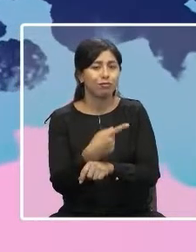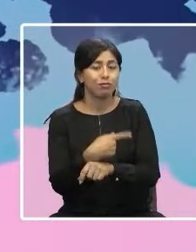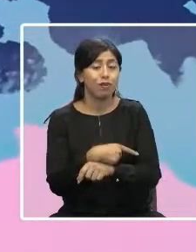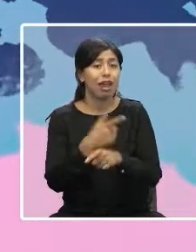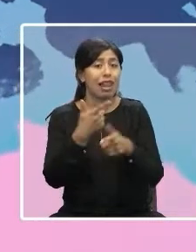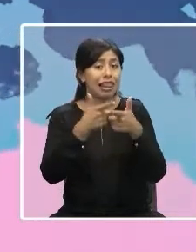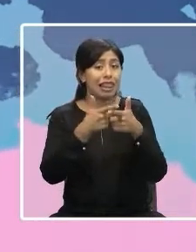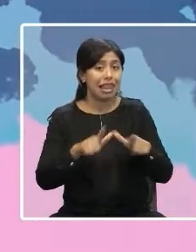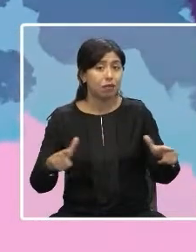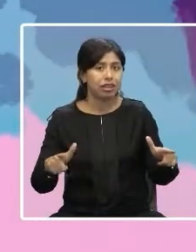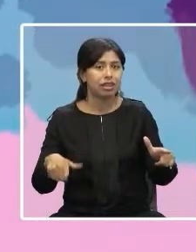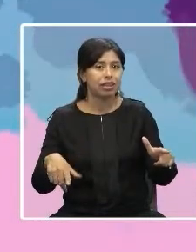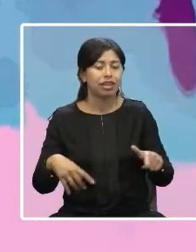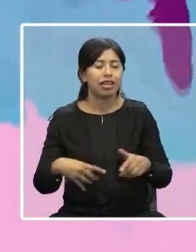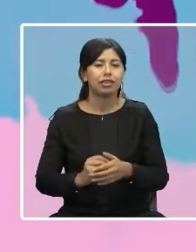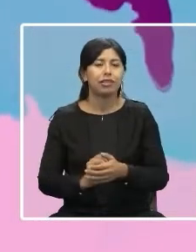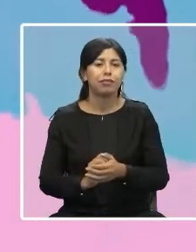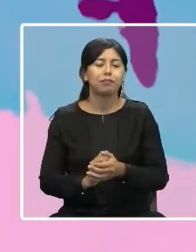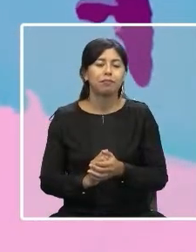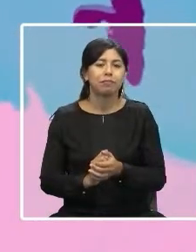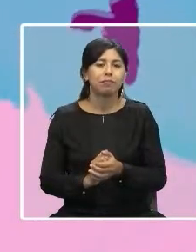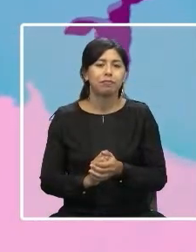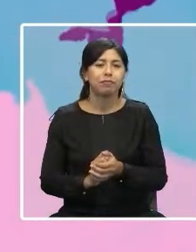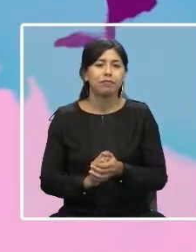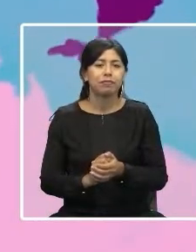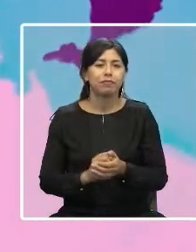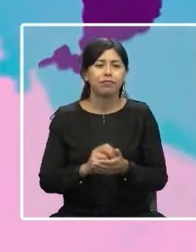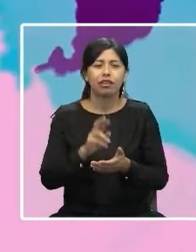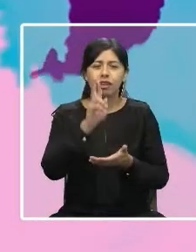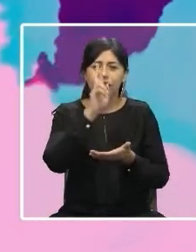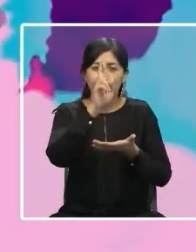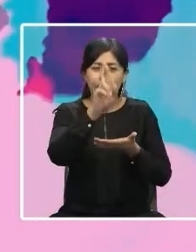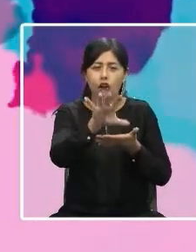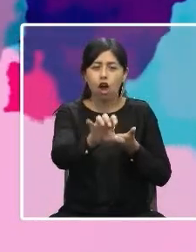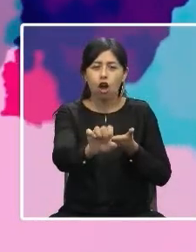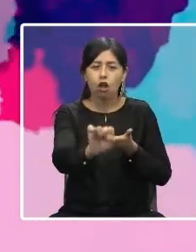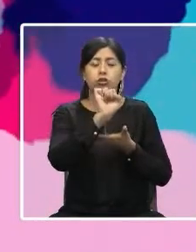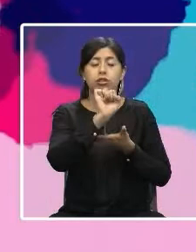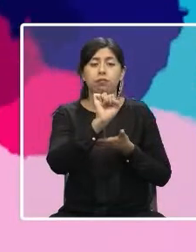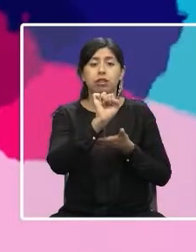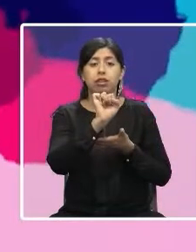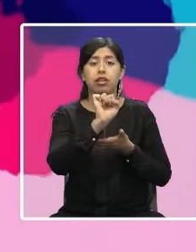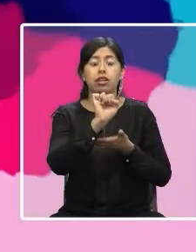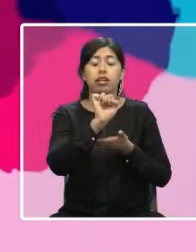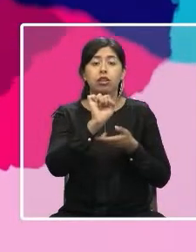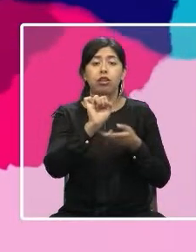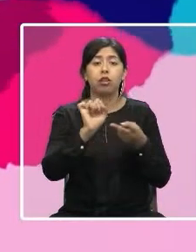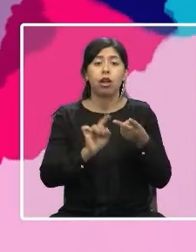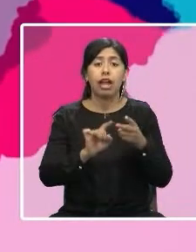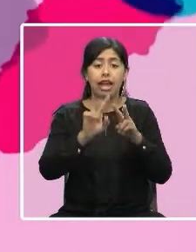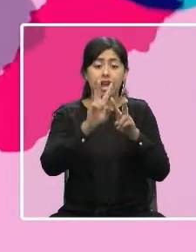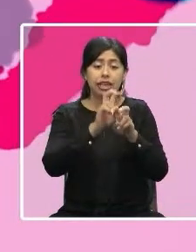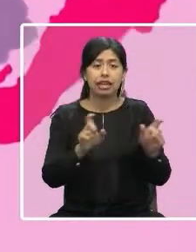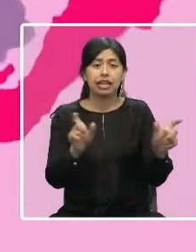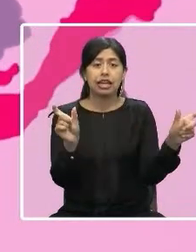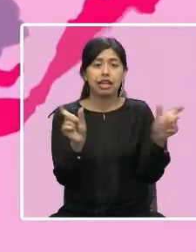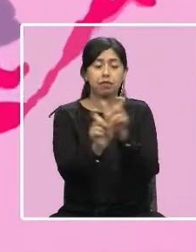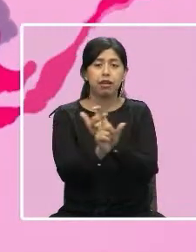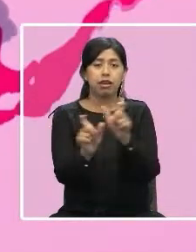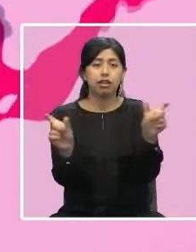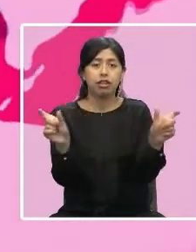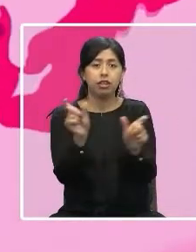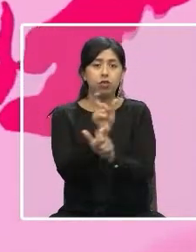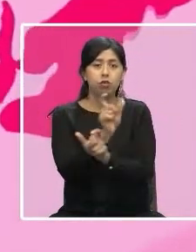and automatic speech recognition, semantic analysis and dialogue policies, response generation, and speech